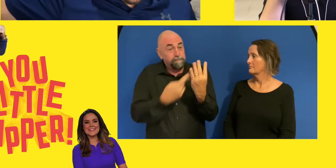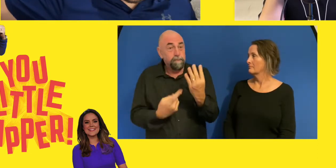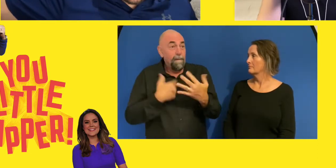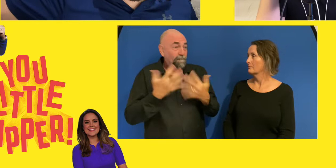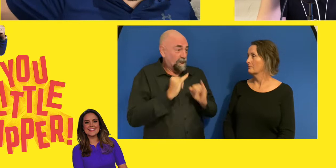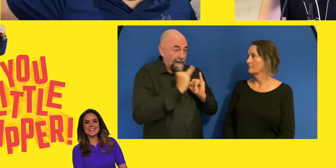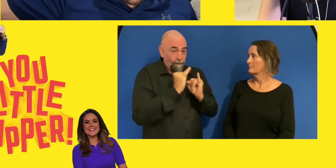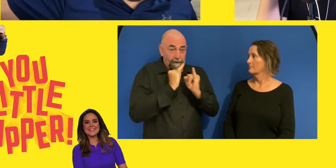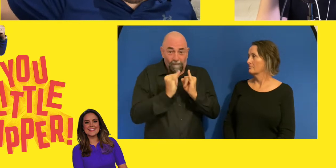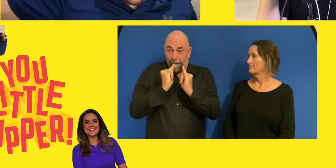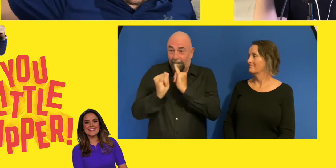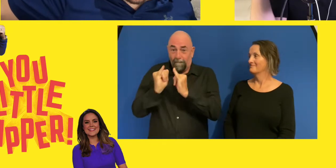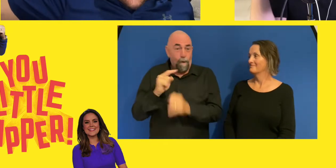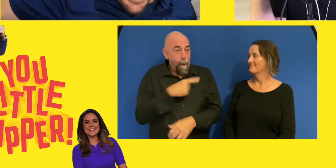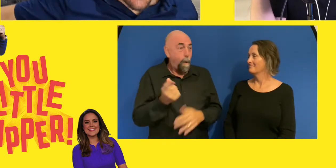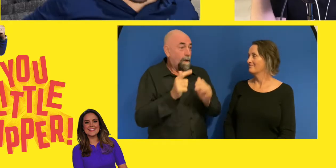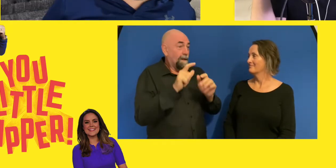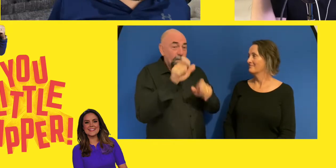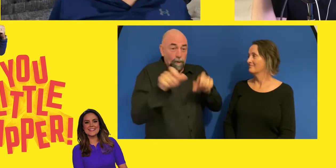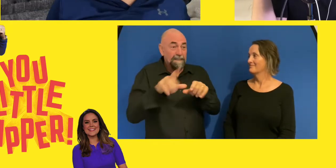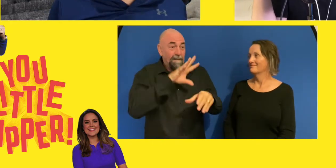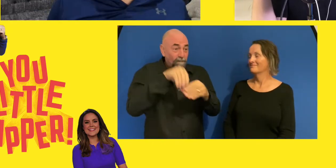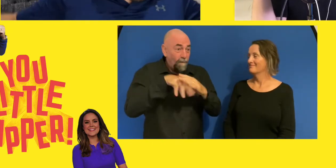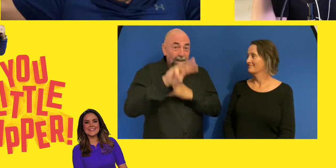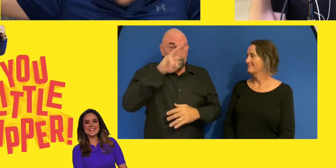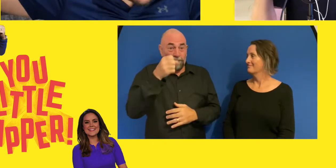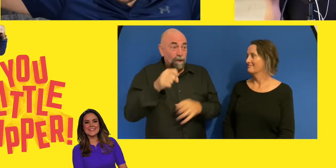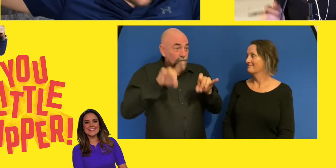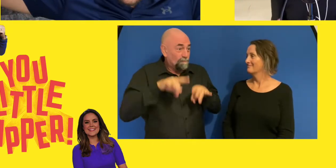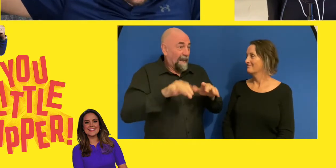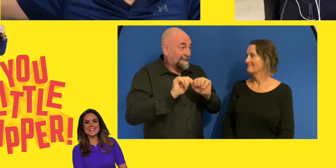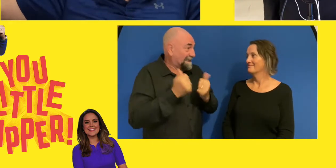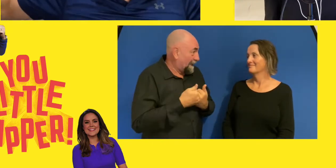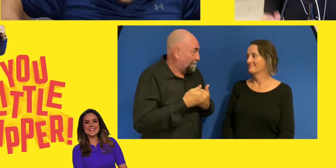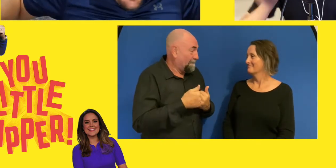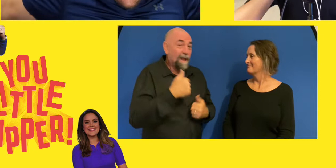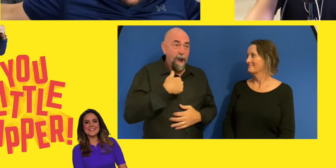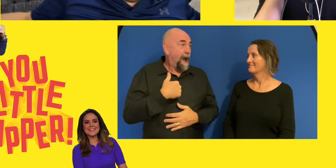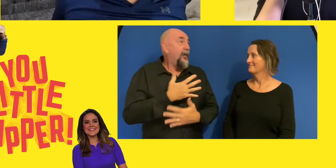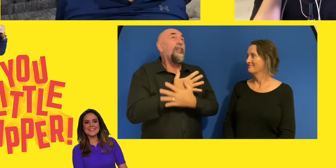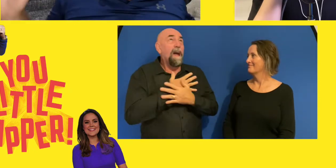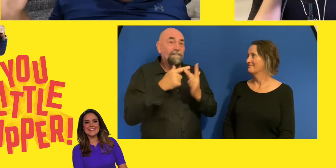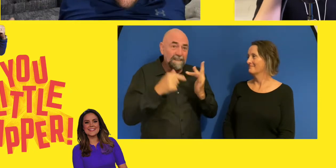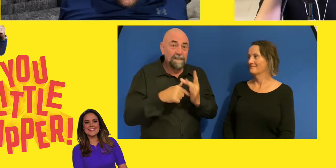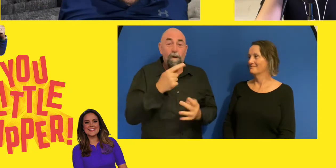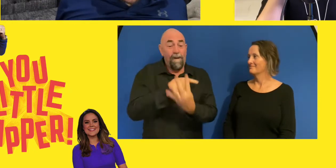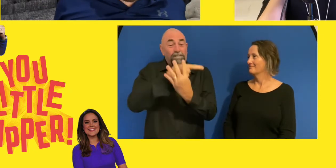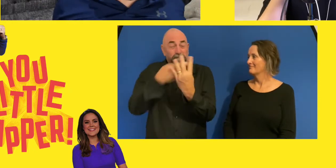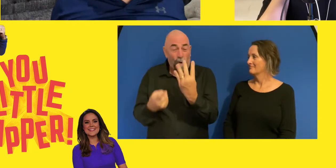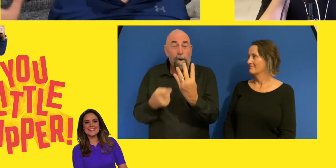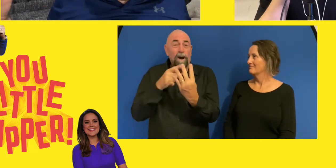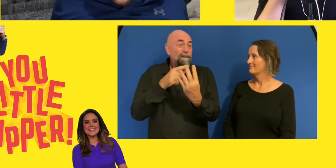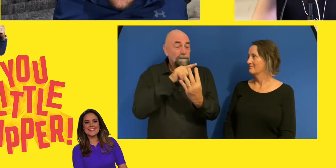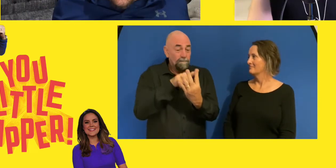interview that the Australian Paralympians did. You're getting greedy, Kurt. You're getting greedy. No, I don't care. I'm taking it. All four of